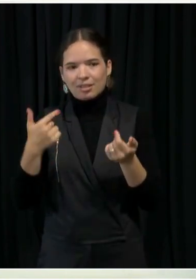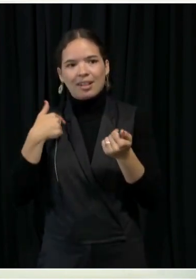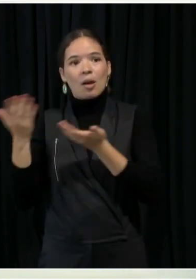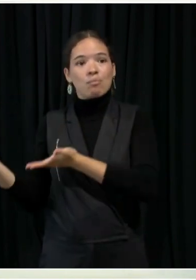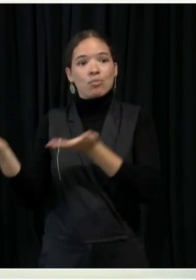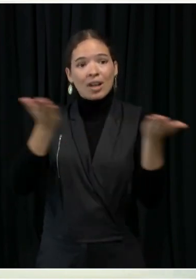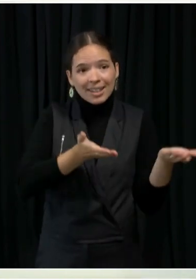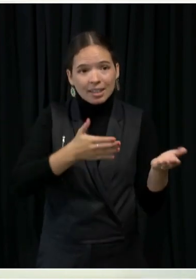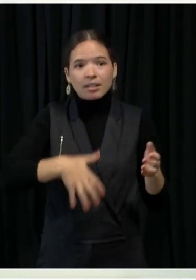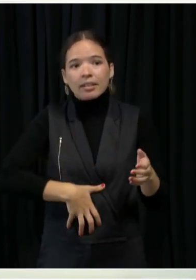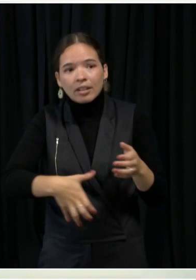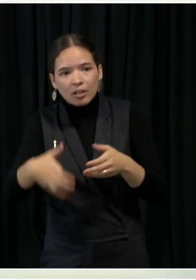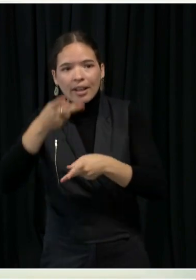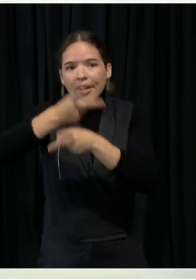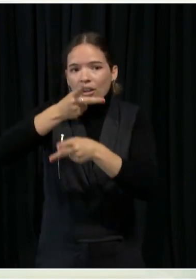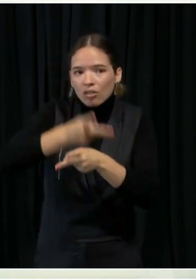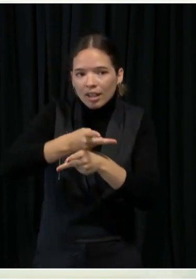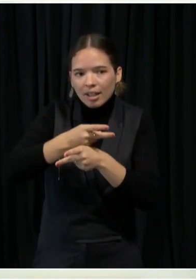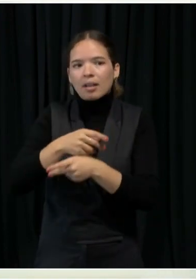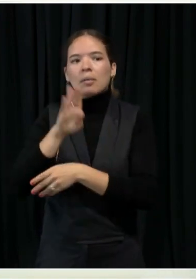8.